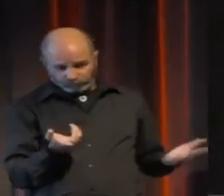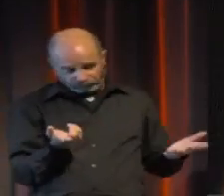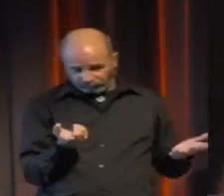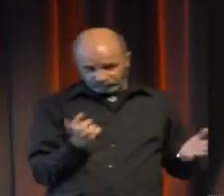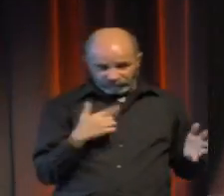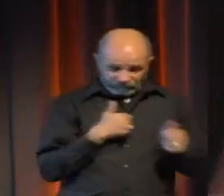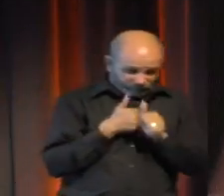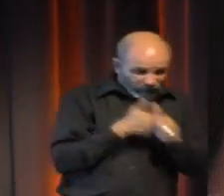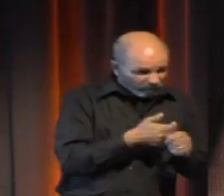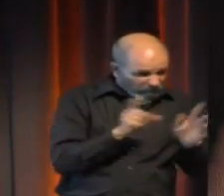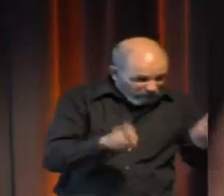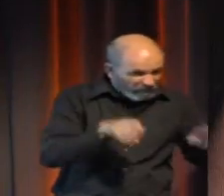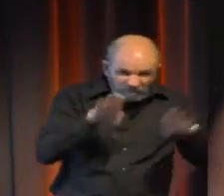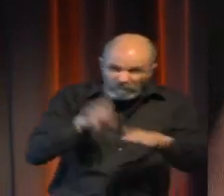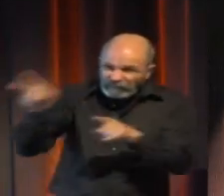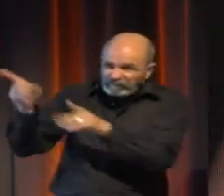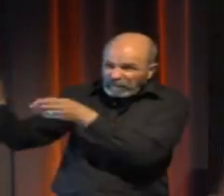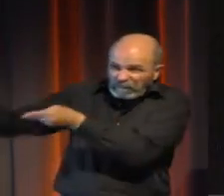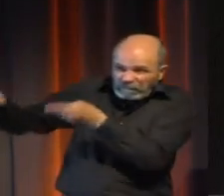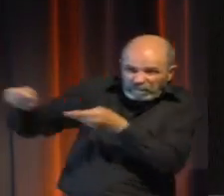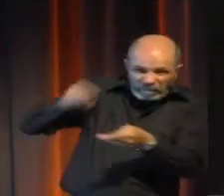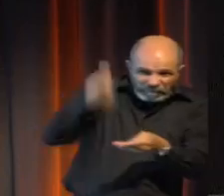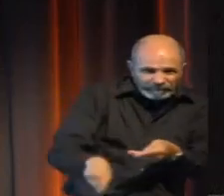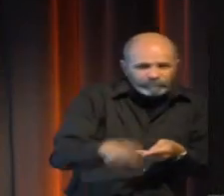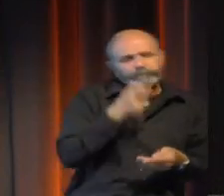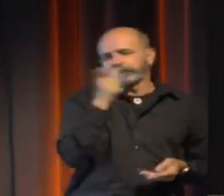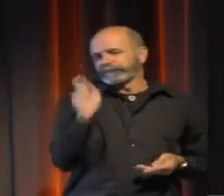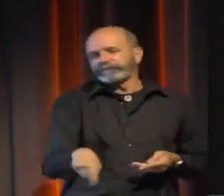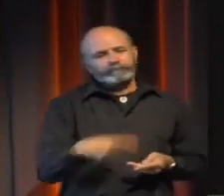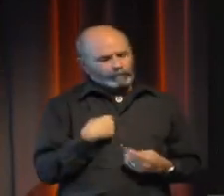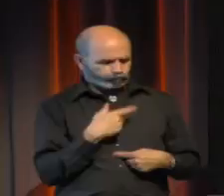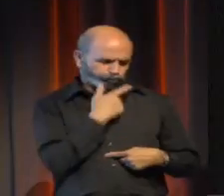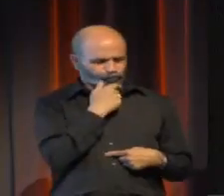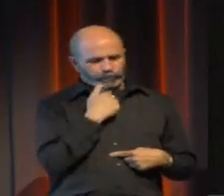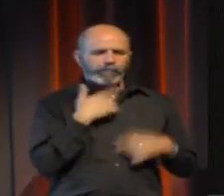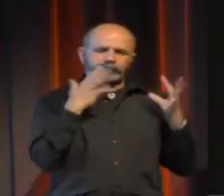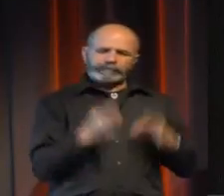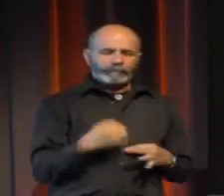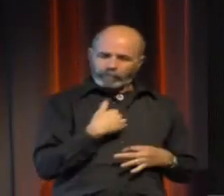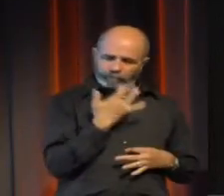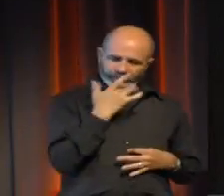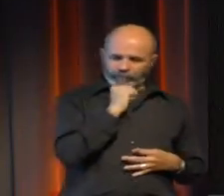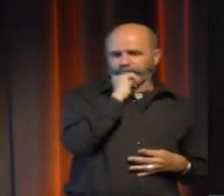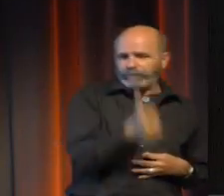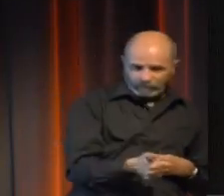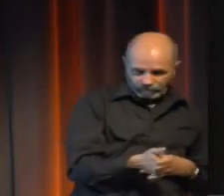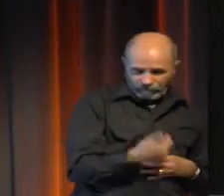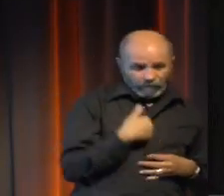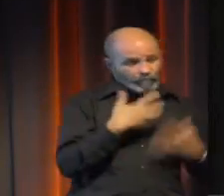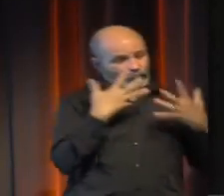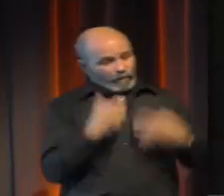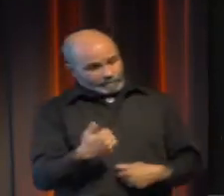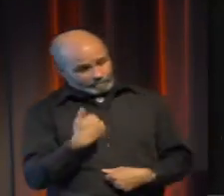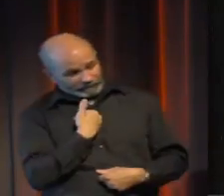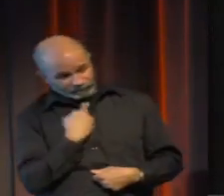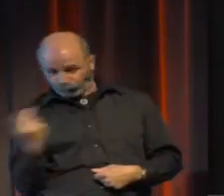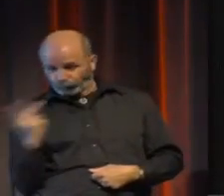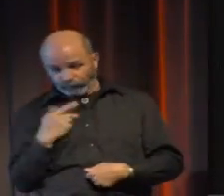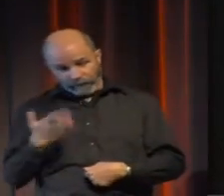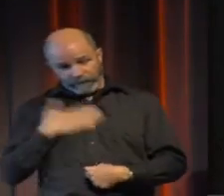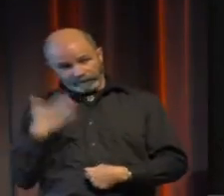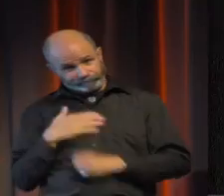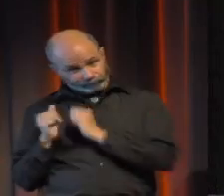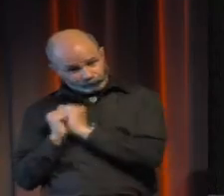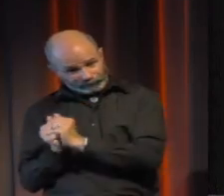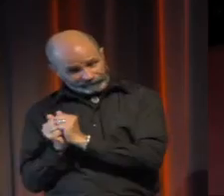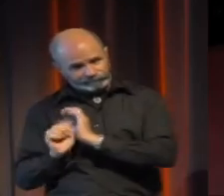unreal expectations. We have the opportunity to decide what will make us happy. And if you do find